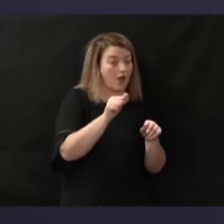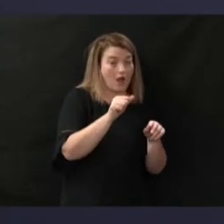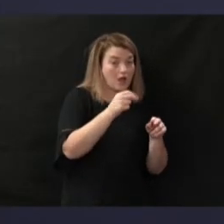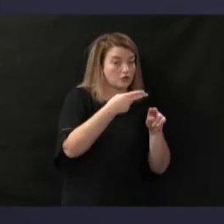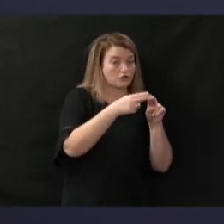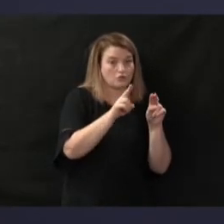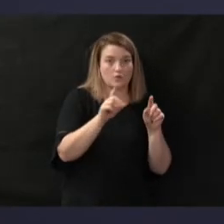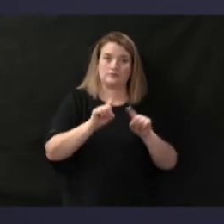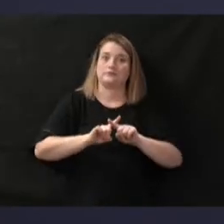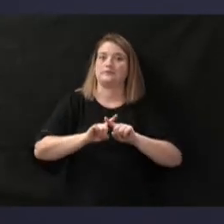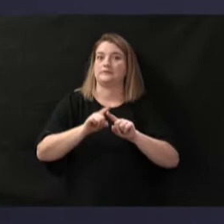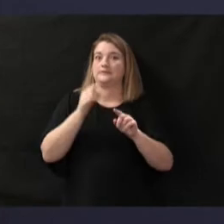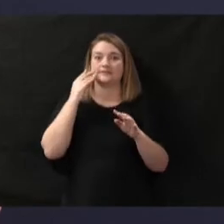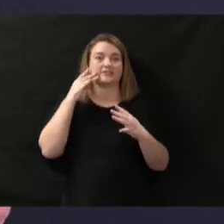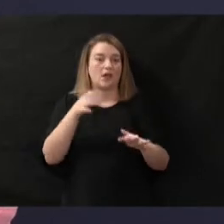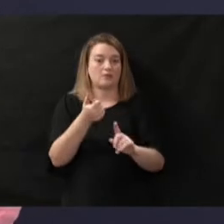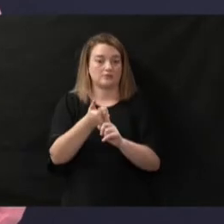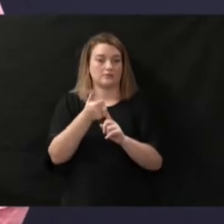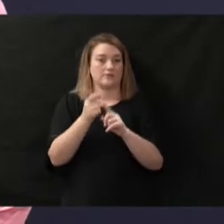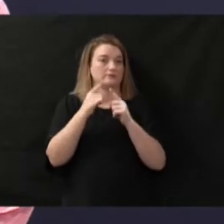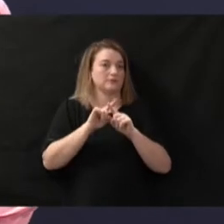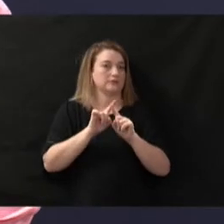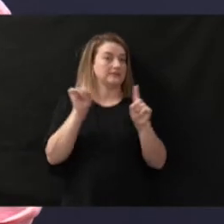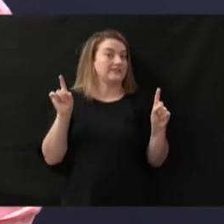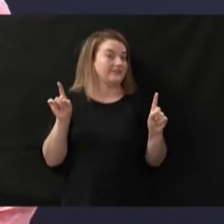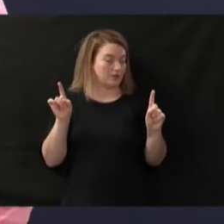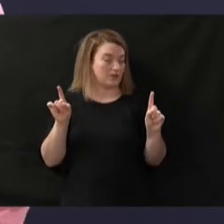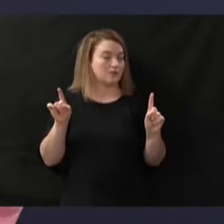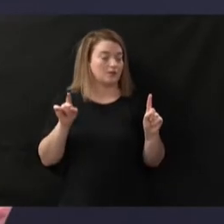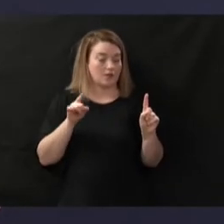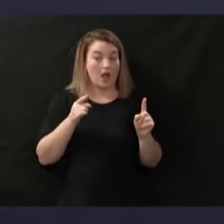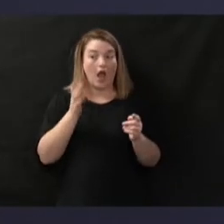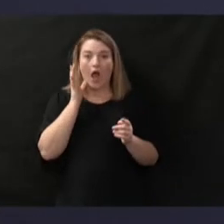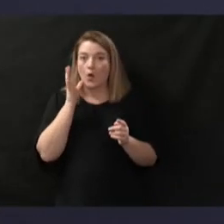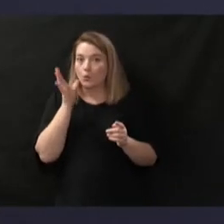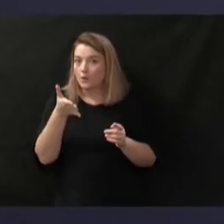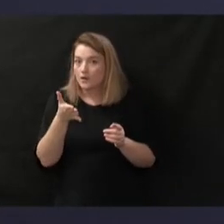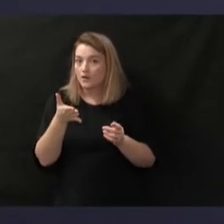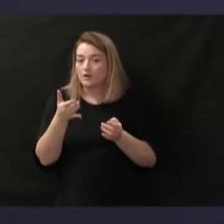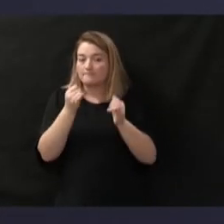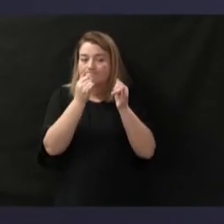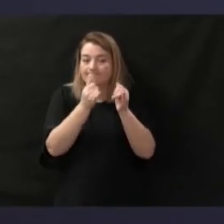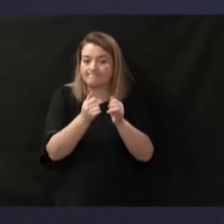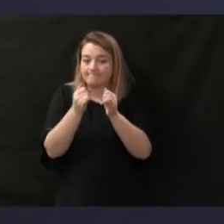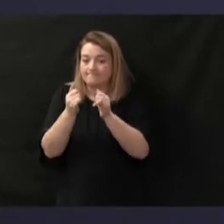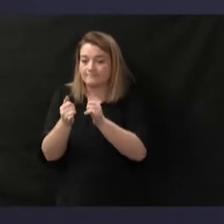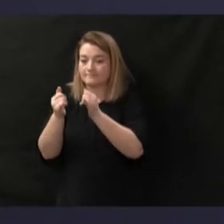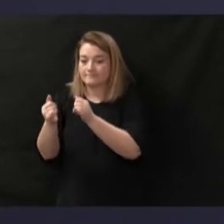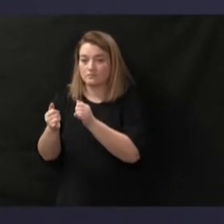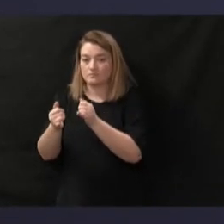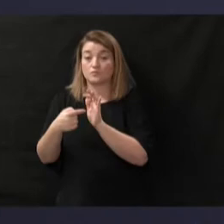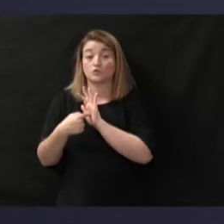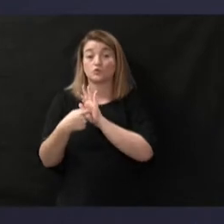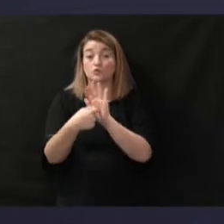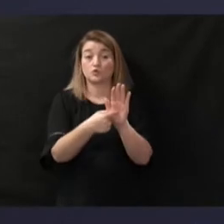sound. And then I'm going to individually do the